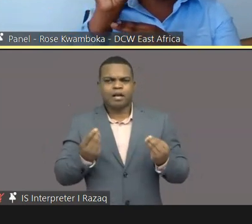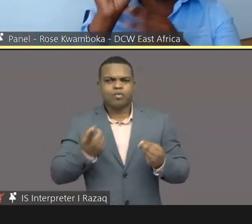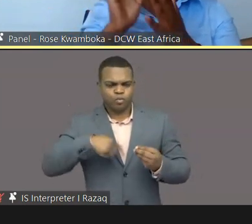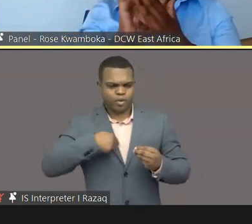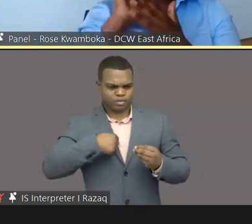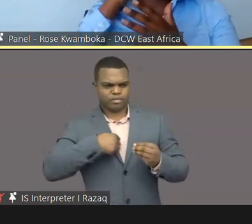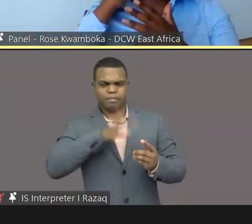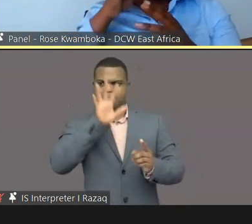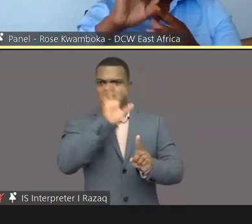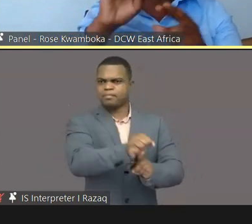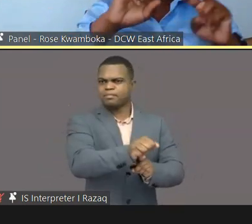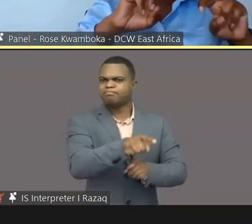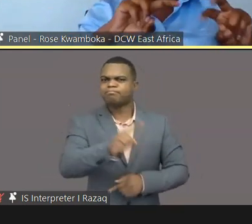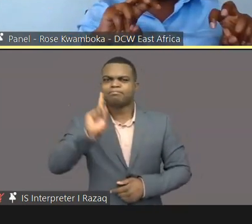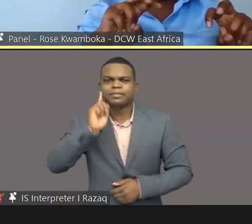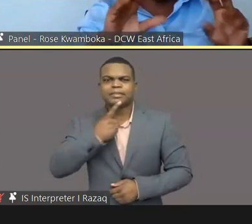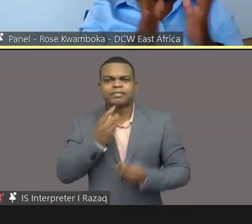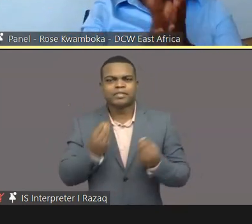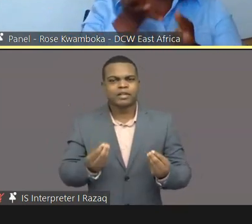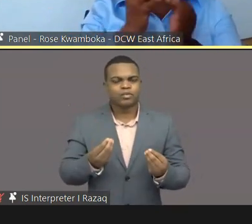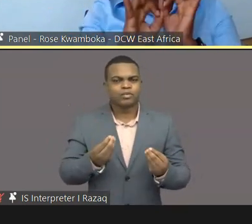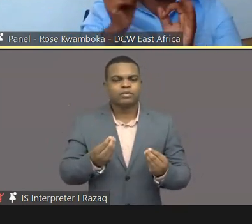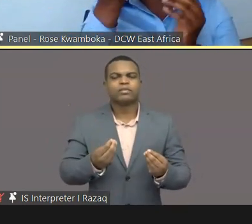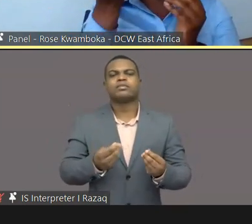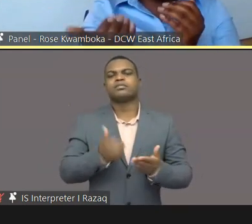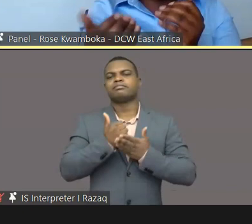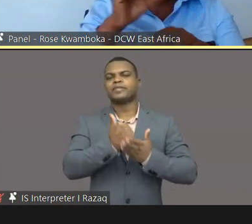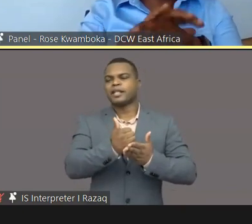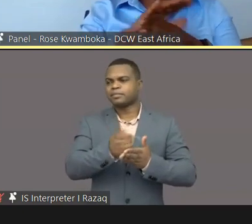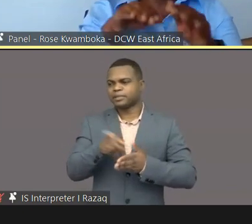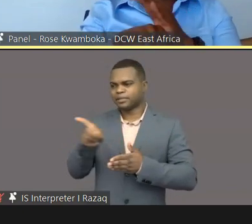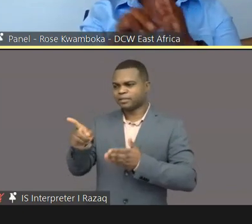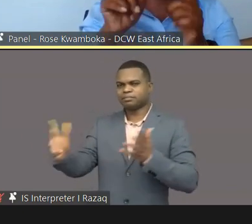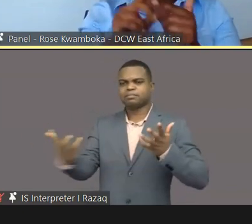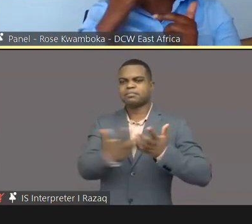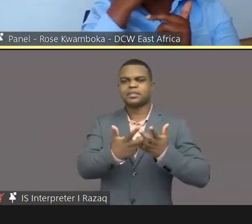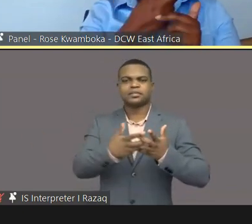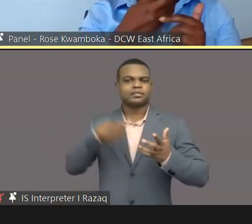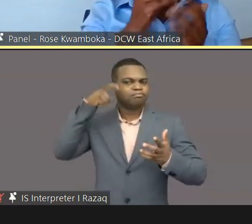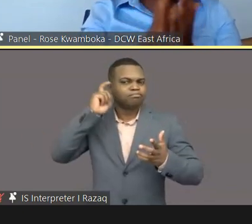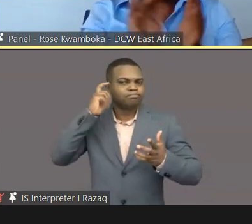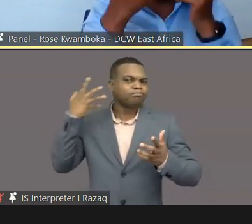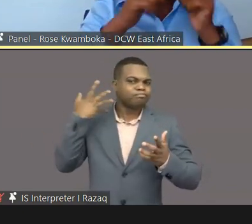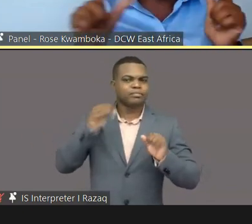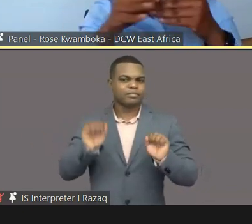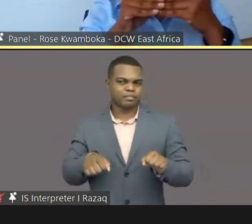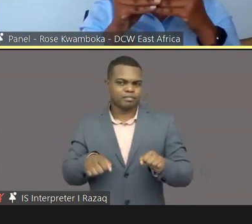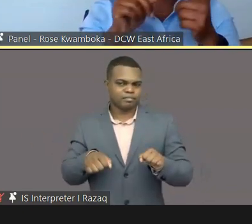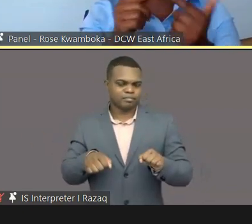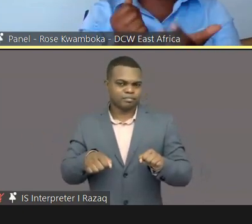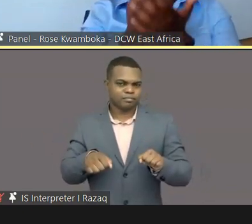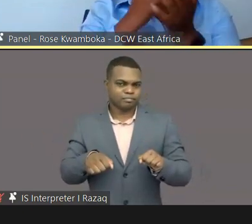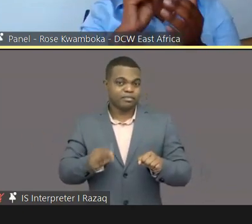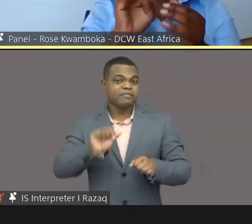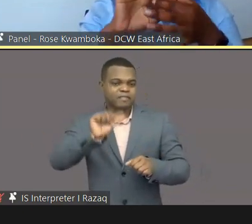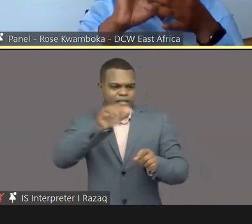are frequently, the molds and the aids are checked, and if a child gets access to speech and